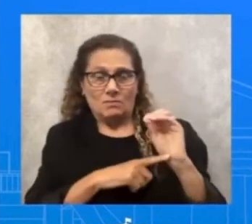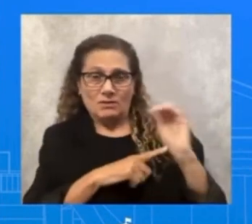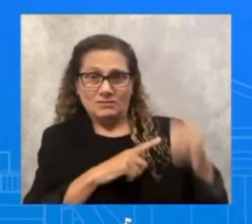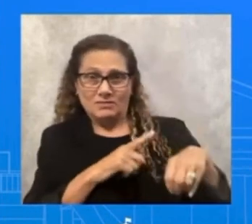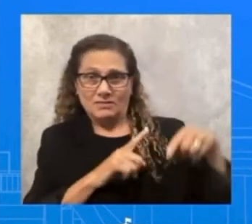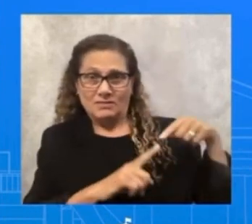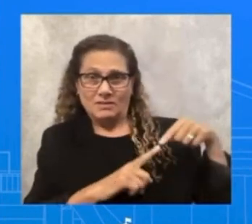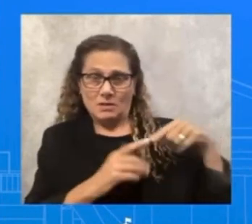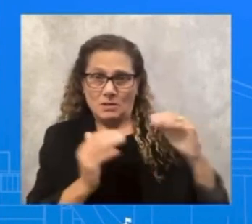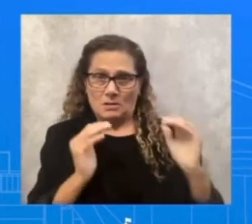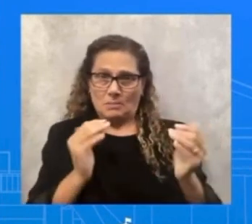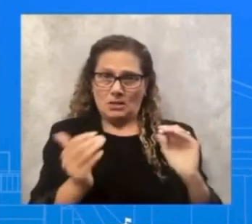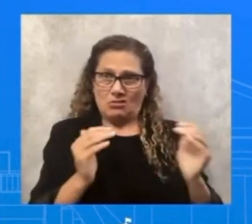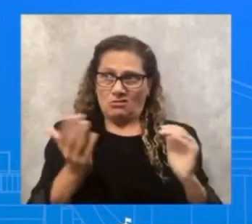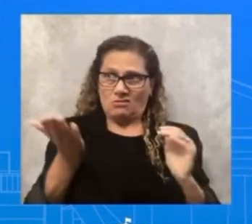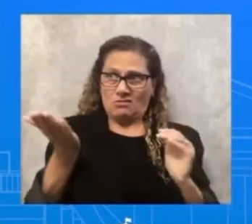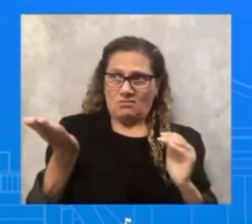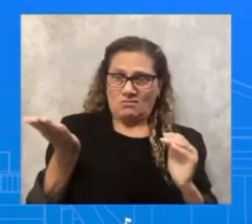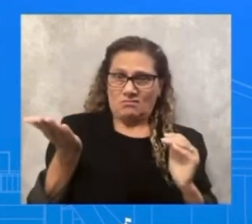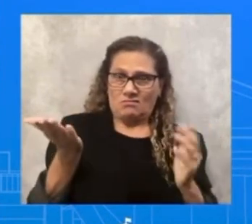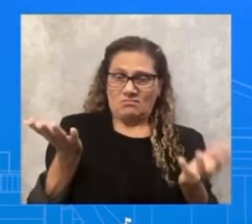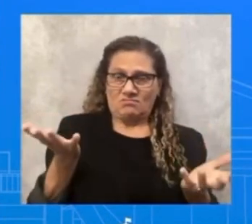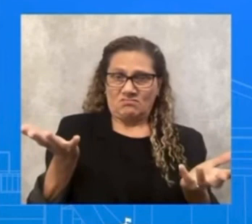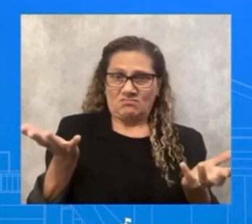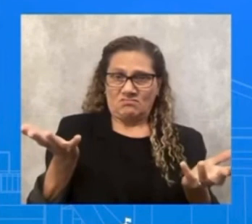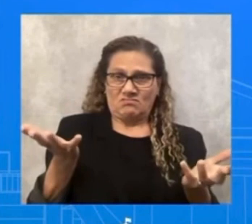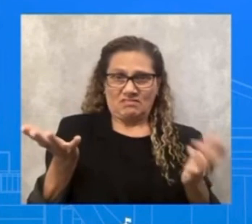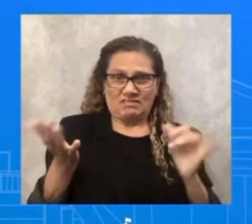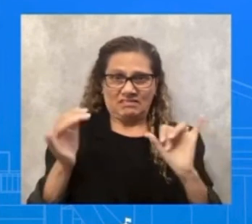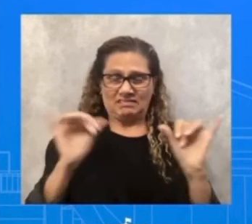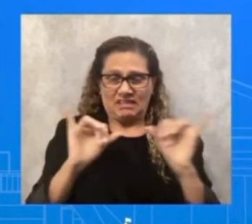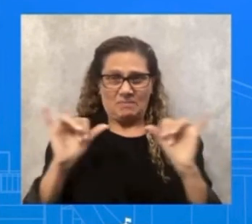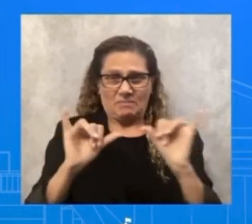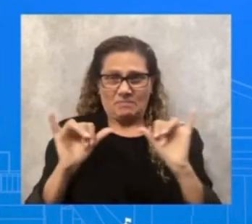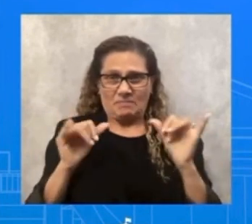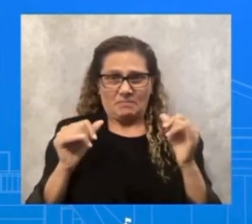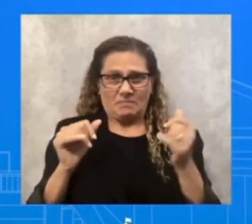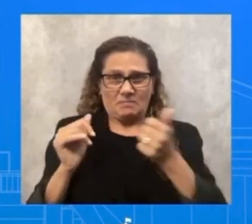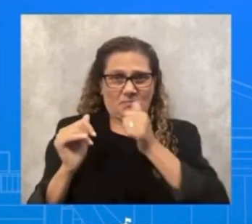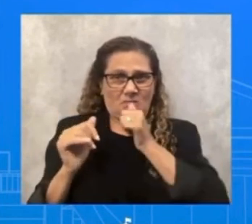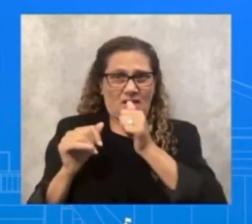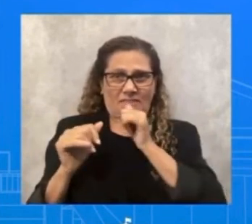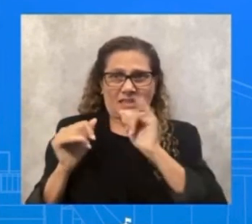the highest levels of the private sector